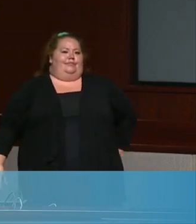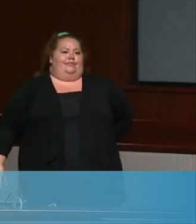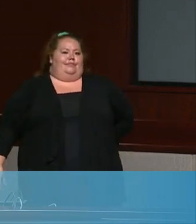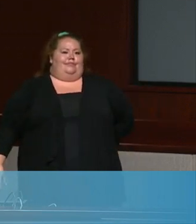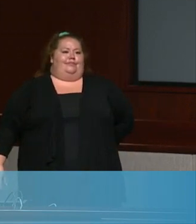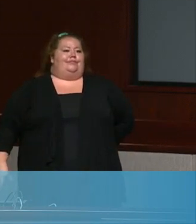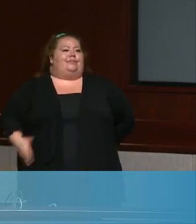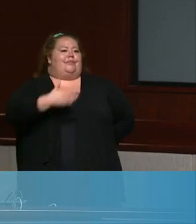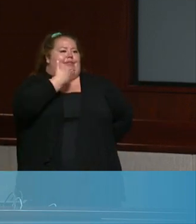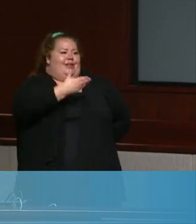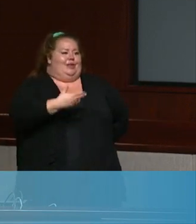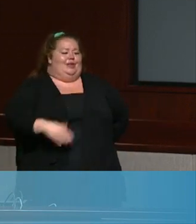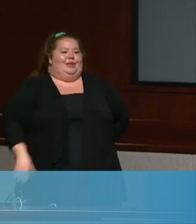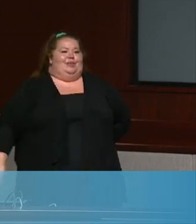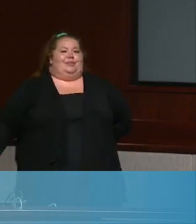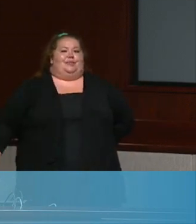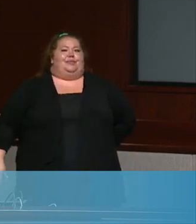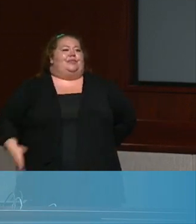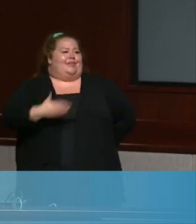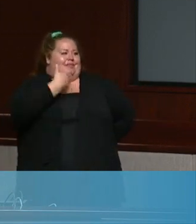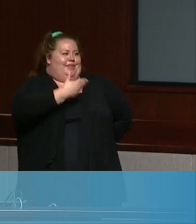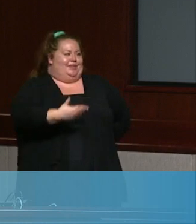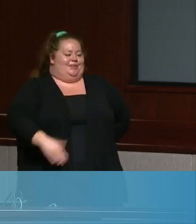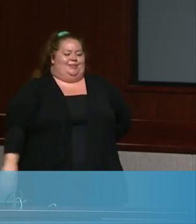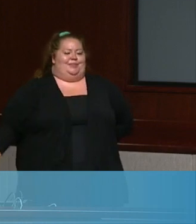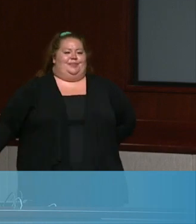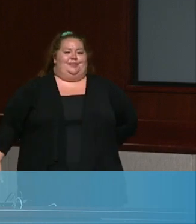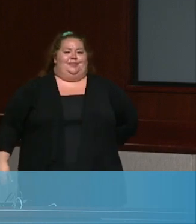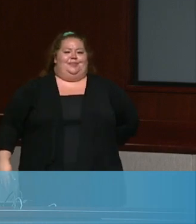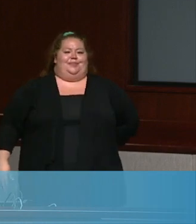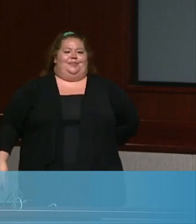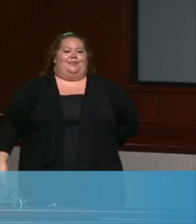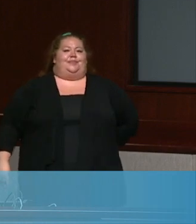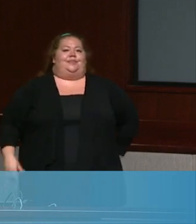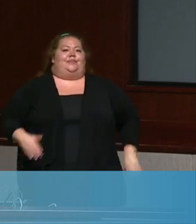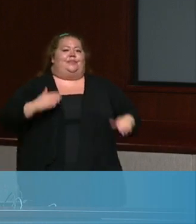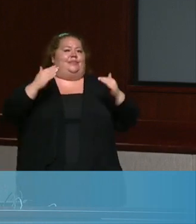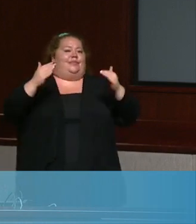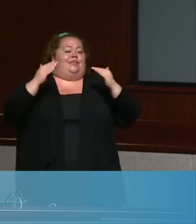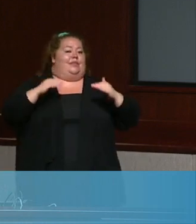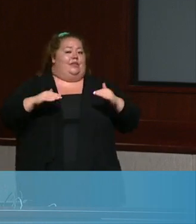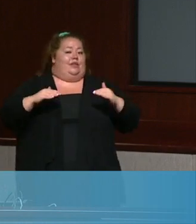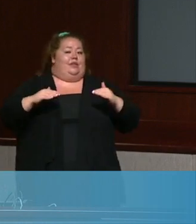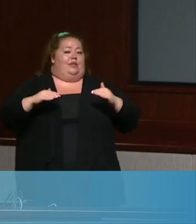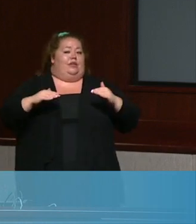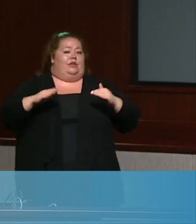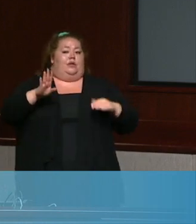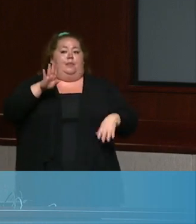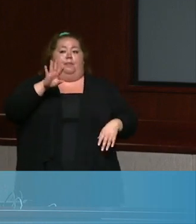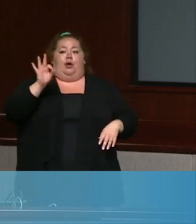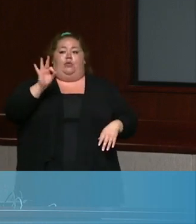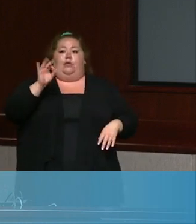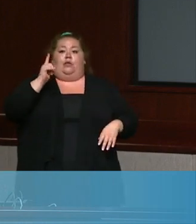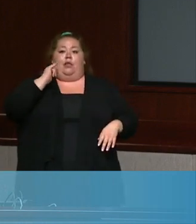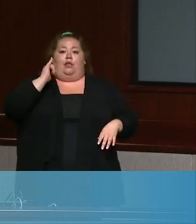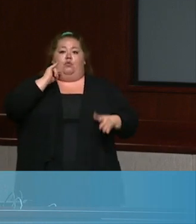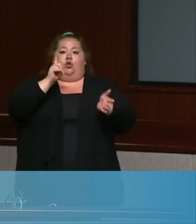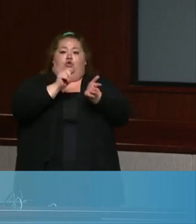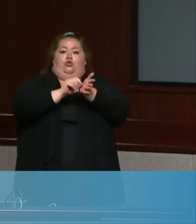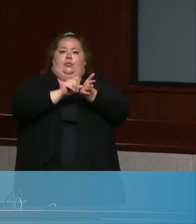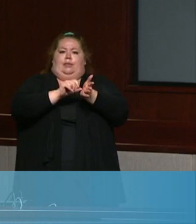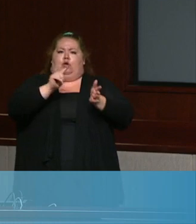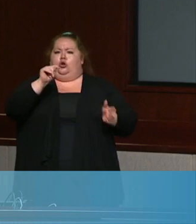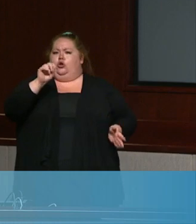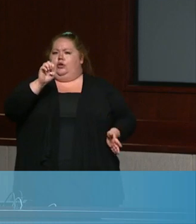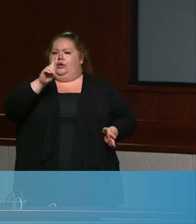Thank you, Kim. All right. Thank you. Okay, I believe the next outlet we have on the line is the Bakersfield, California, and I think Teddy was able to